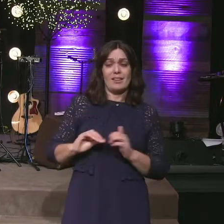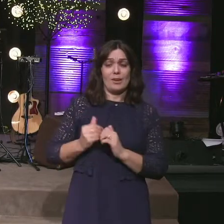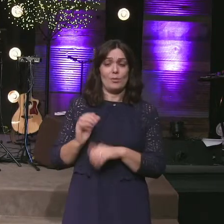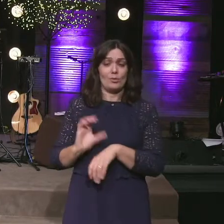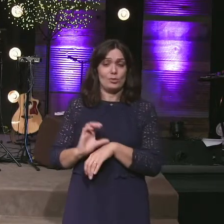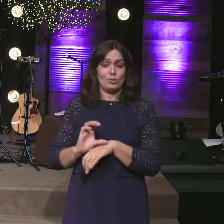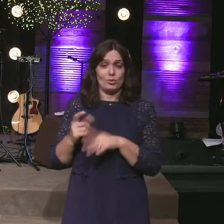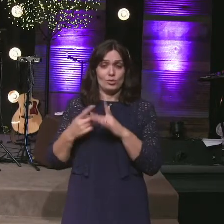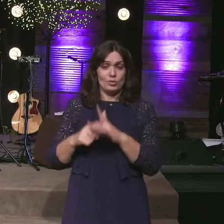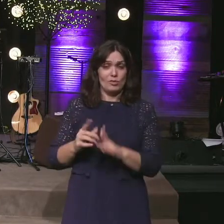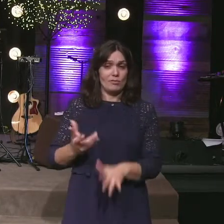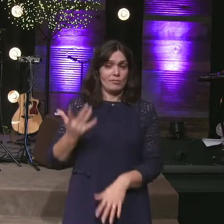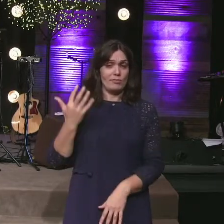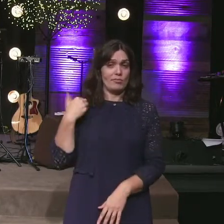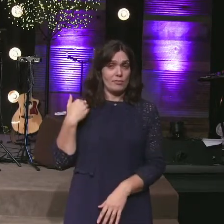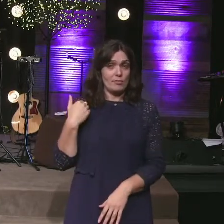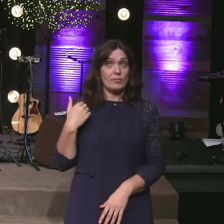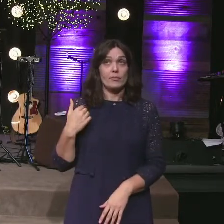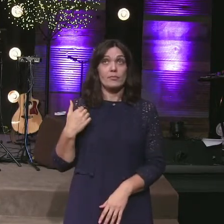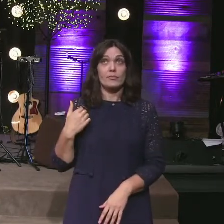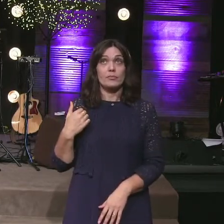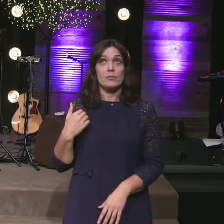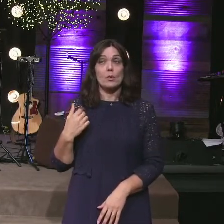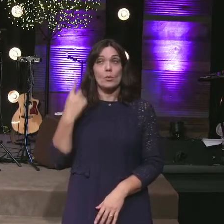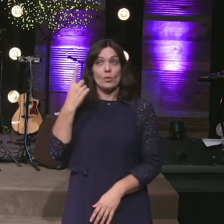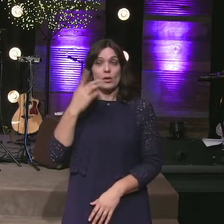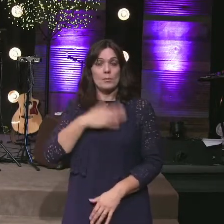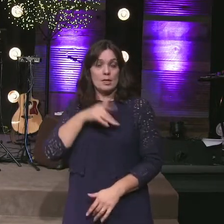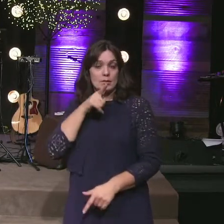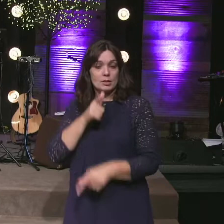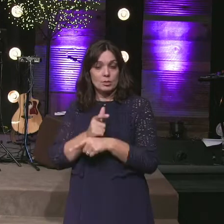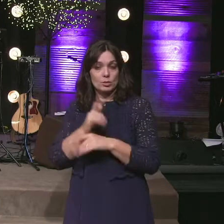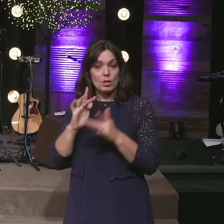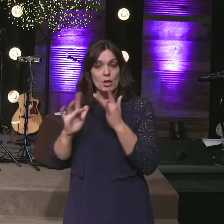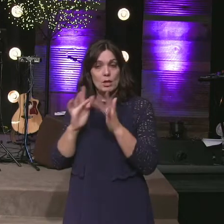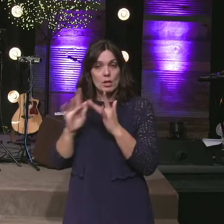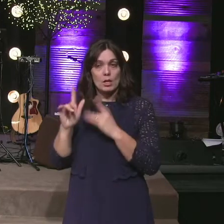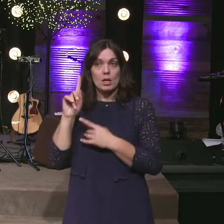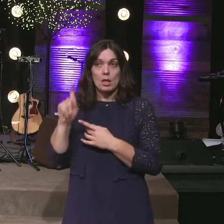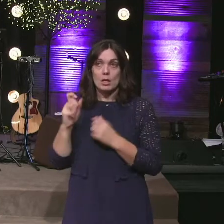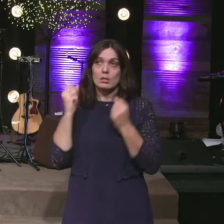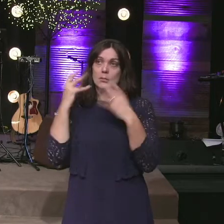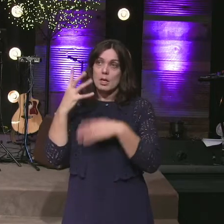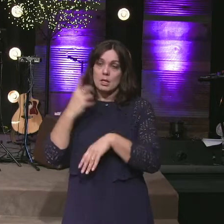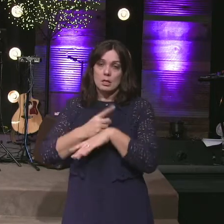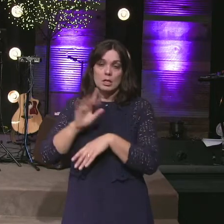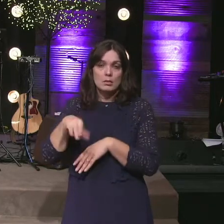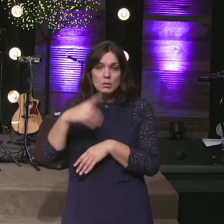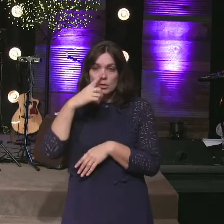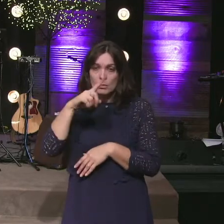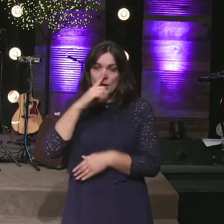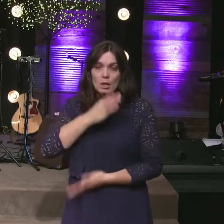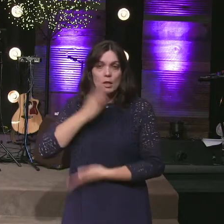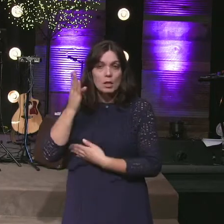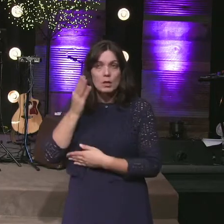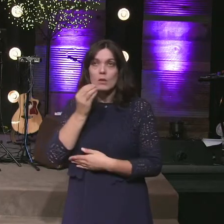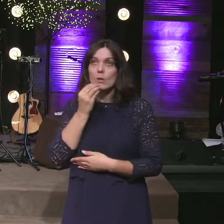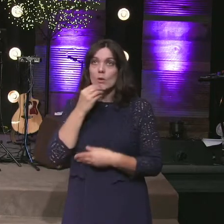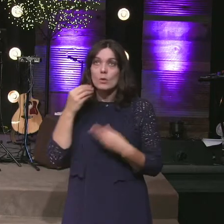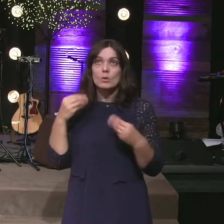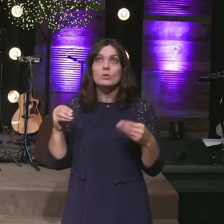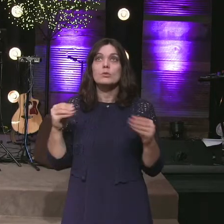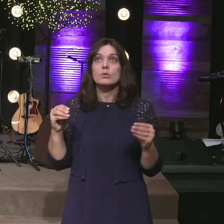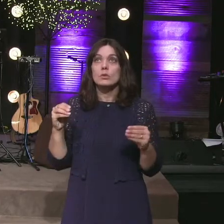I saw a sister on Facebook ask for days could somebody drive me to the grocery